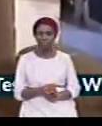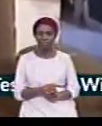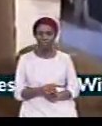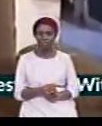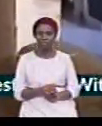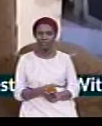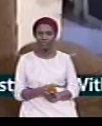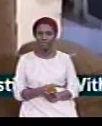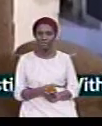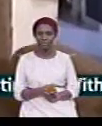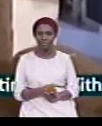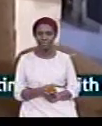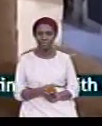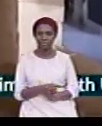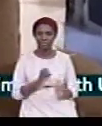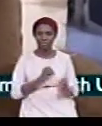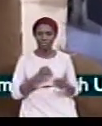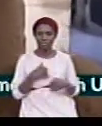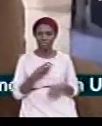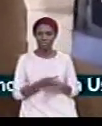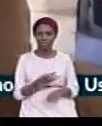place, I was having difficulty